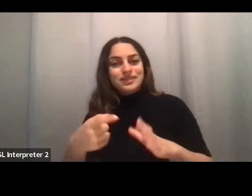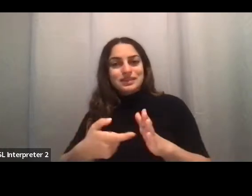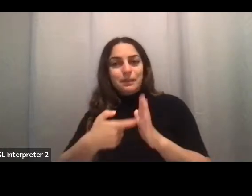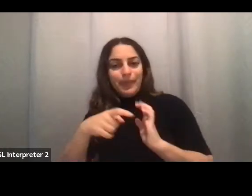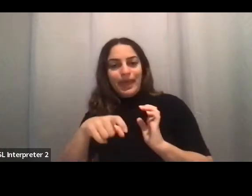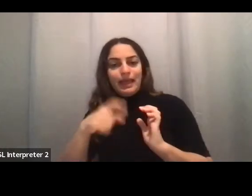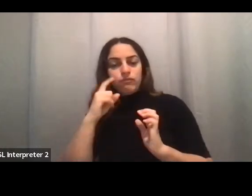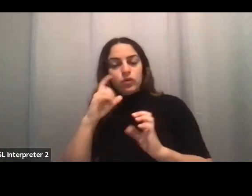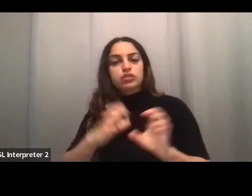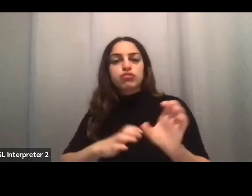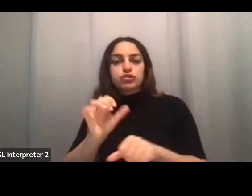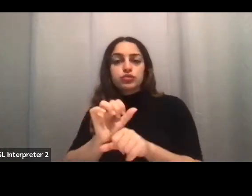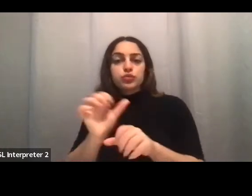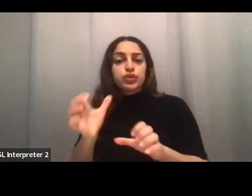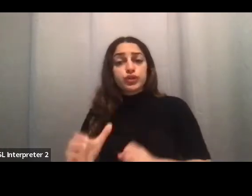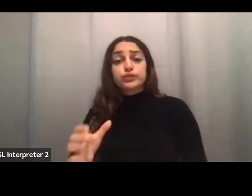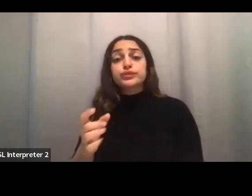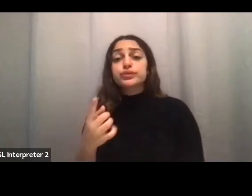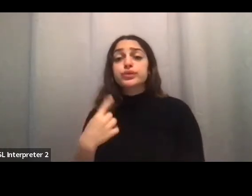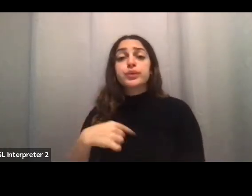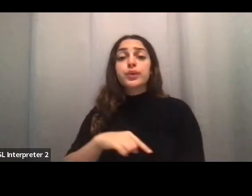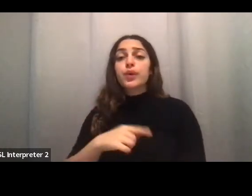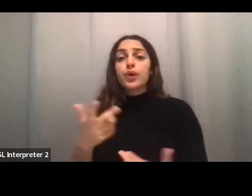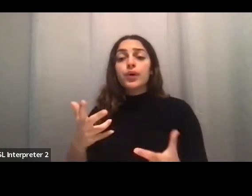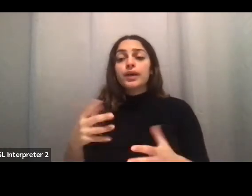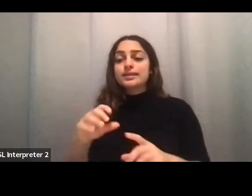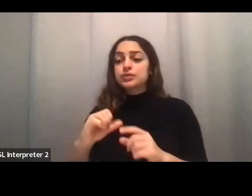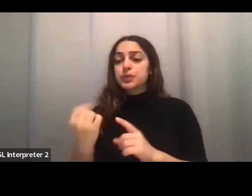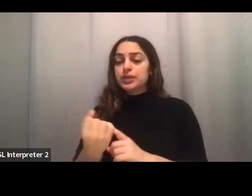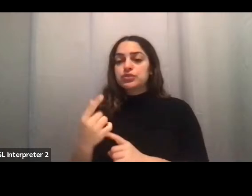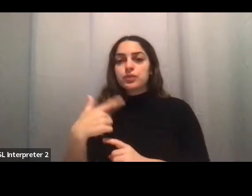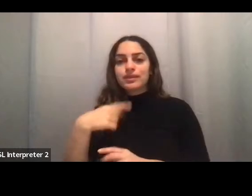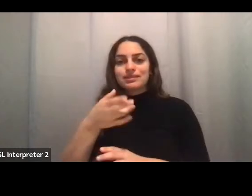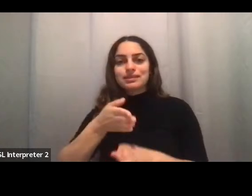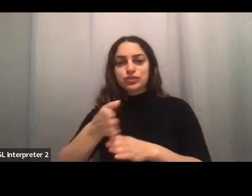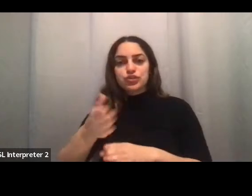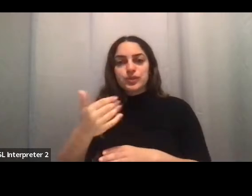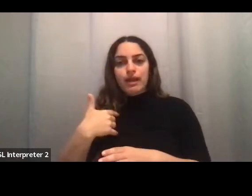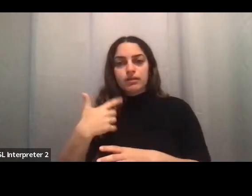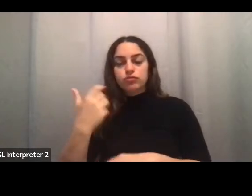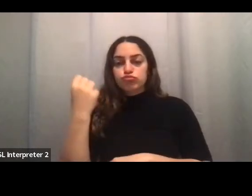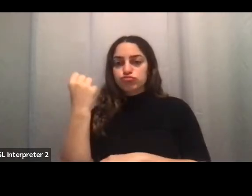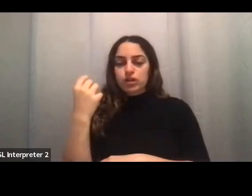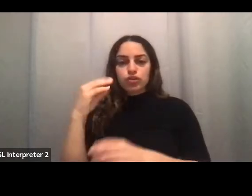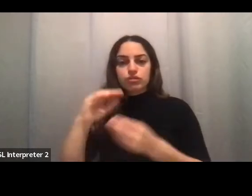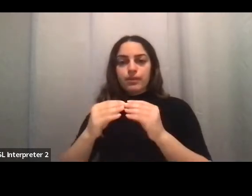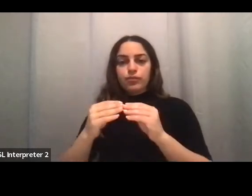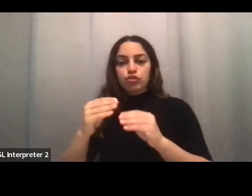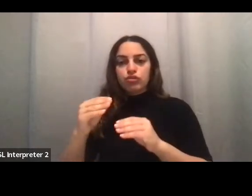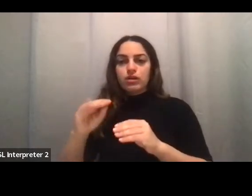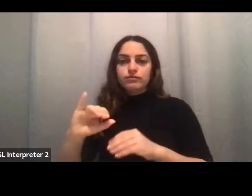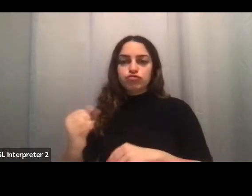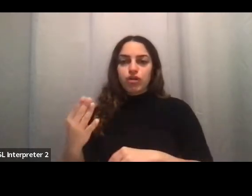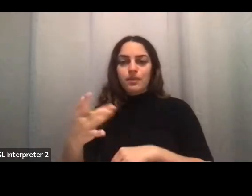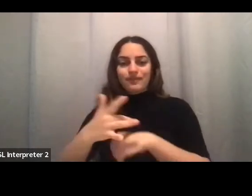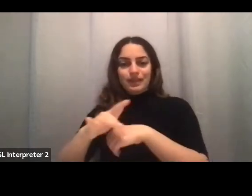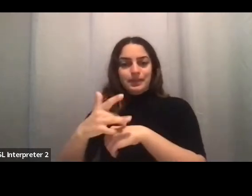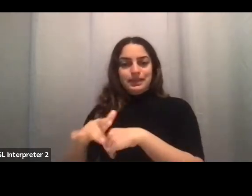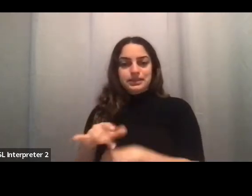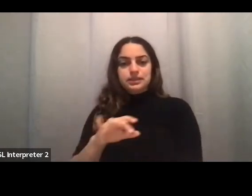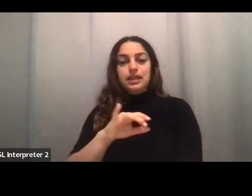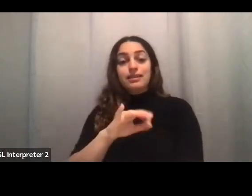situation uh where the industry has had a record number of job openings at the end of march there were